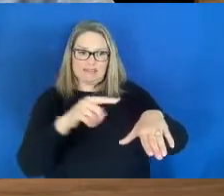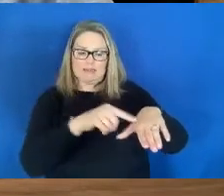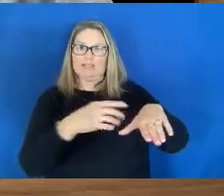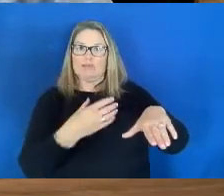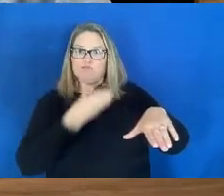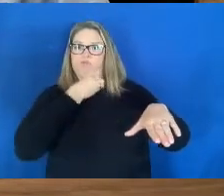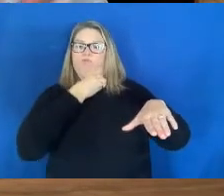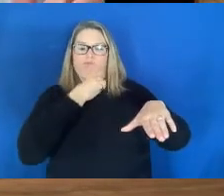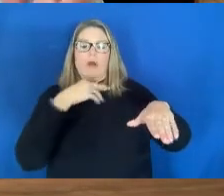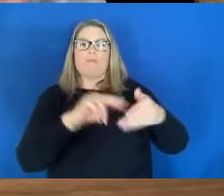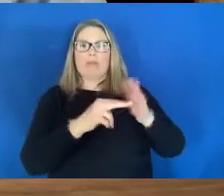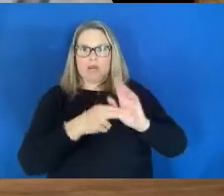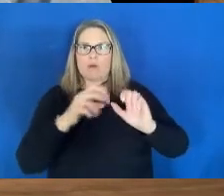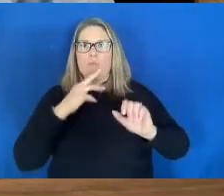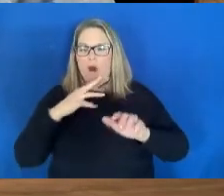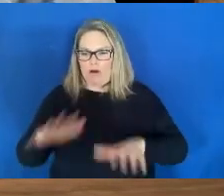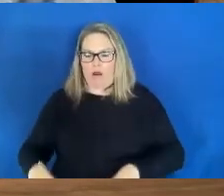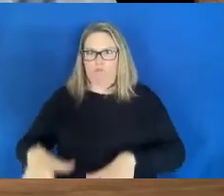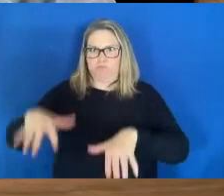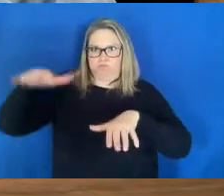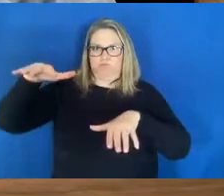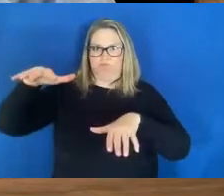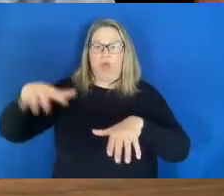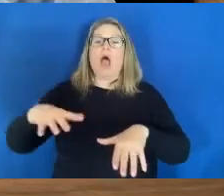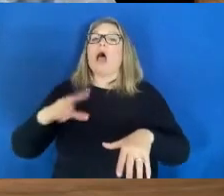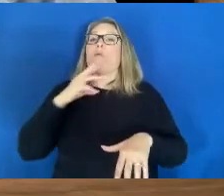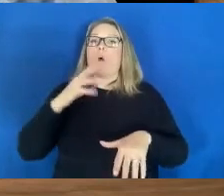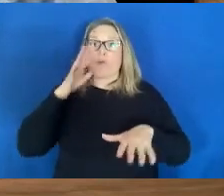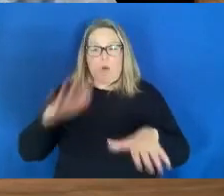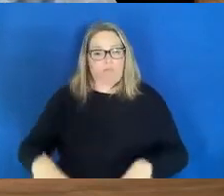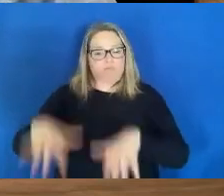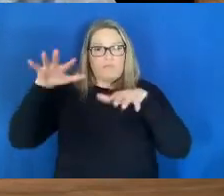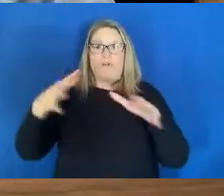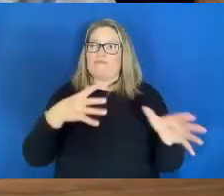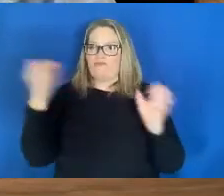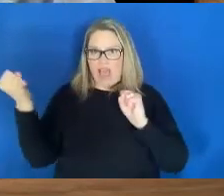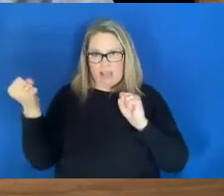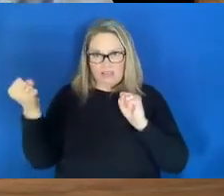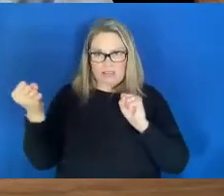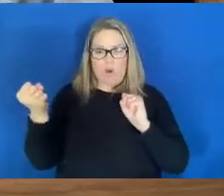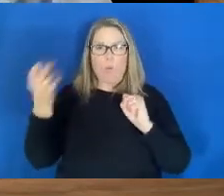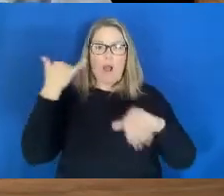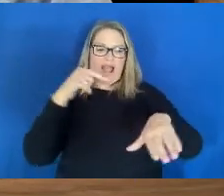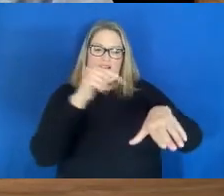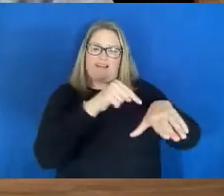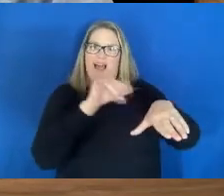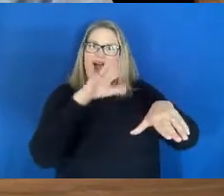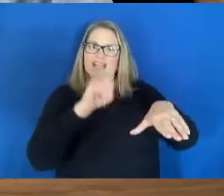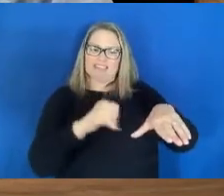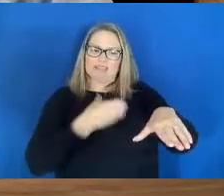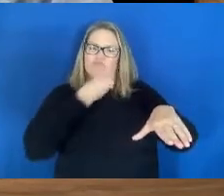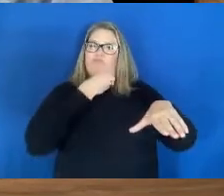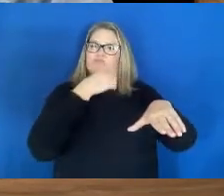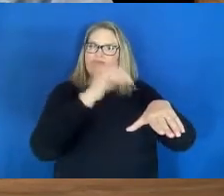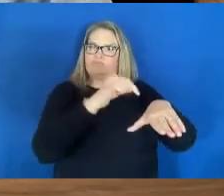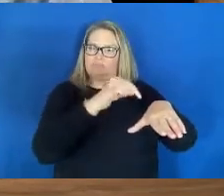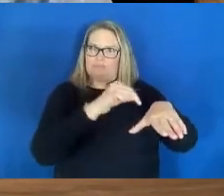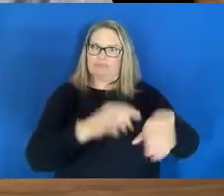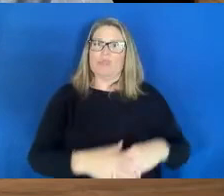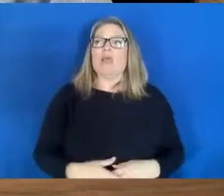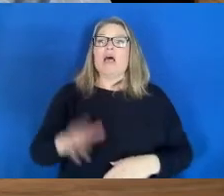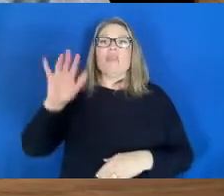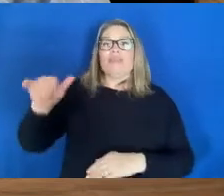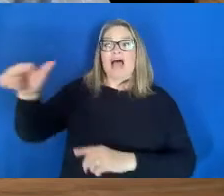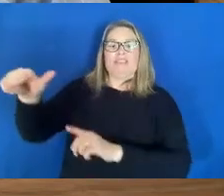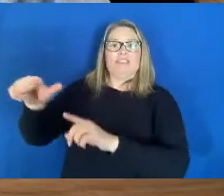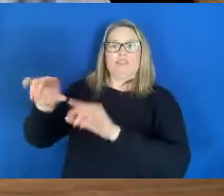location, waters can go up very, very quickly. And keep in mind that everything we do at the Hydrology Center, we're in